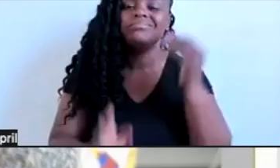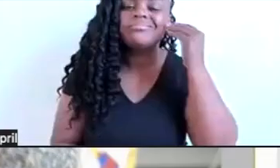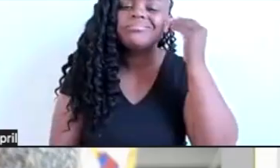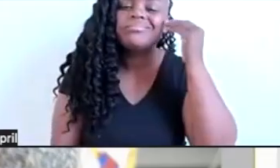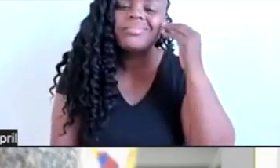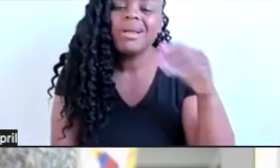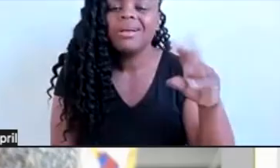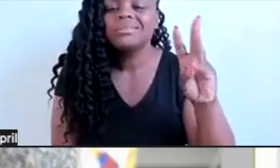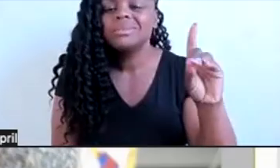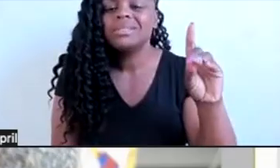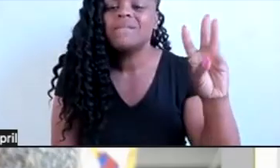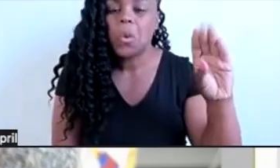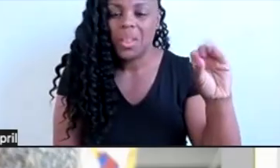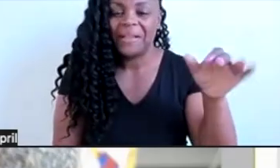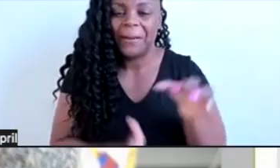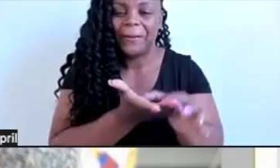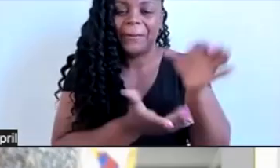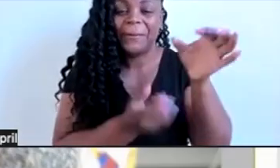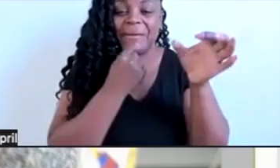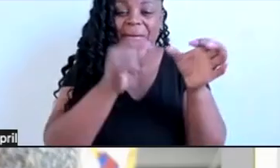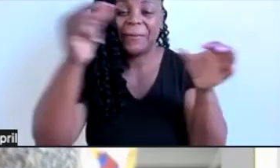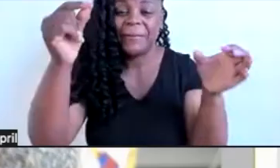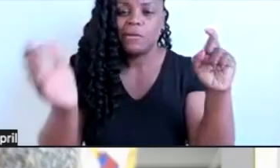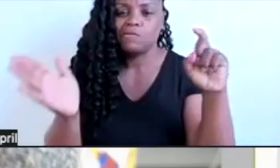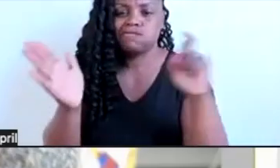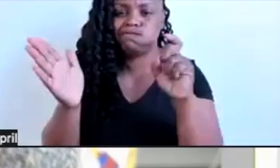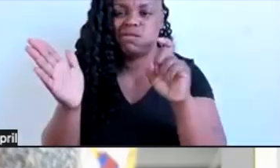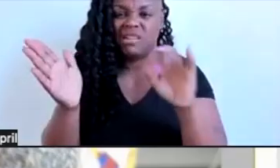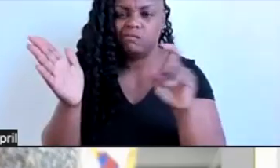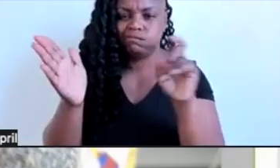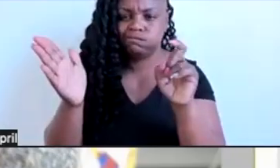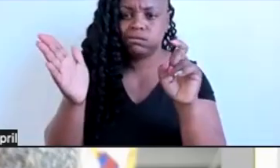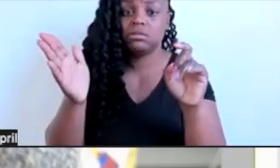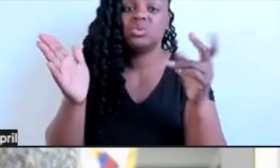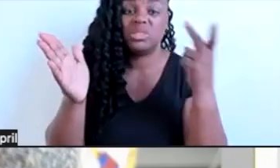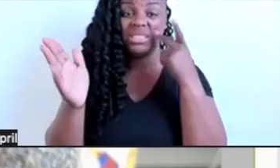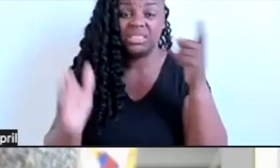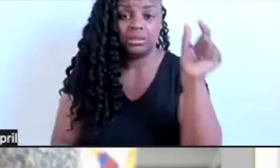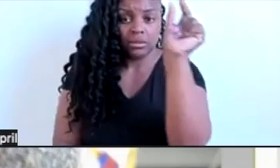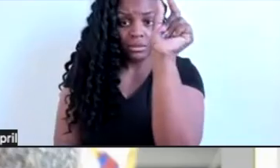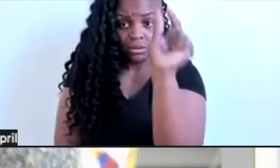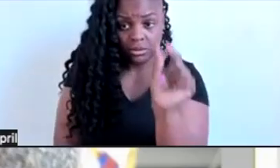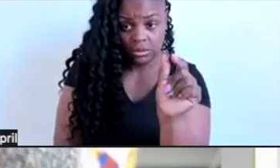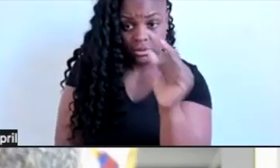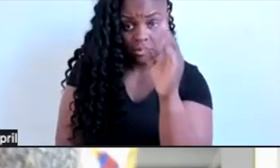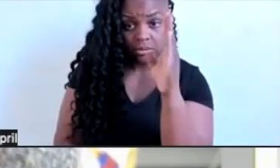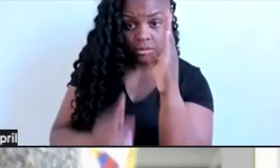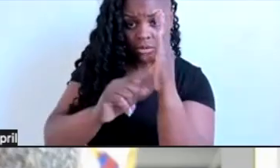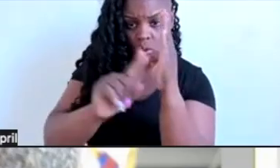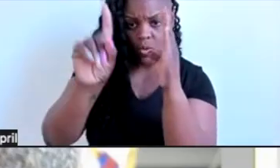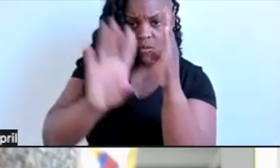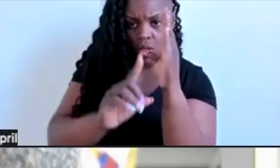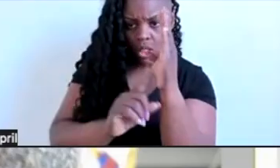the meter and turn it 1/4 turn in either direction so that it is crosswise or perpendicular to the